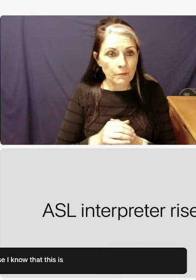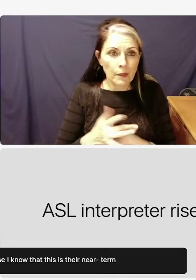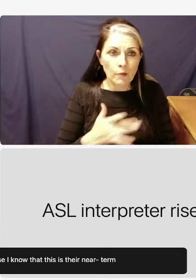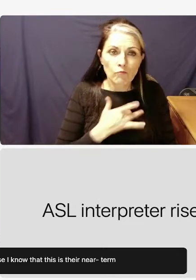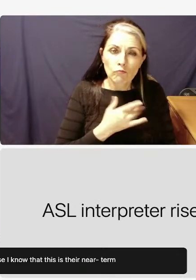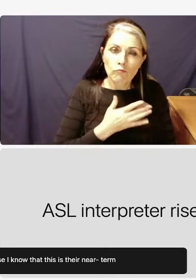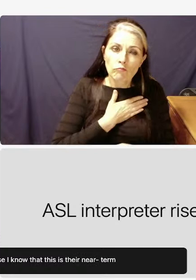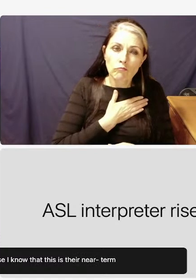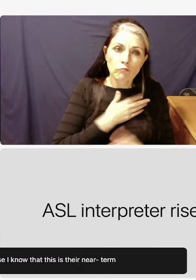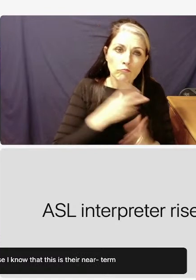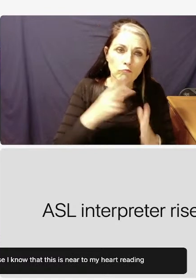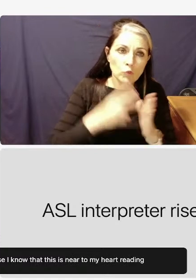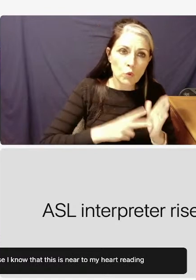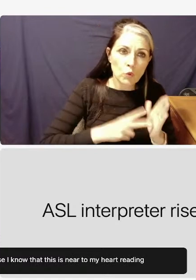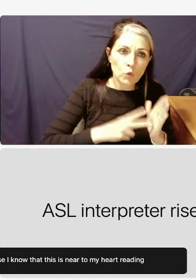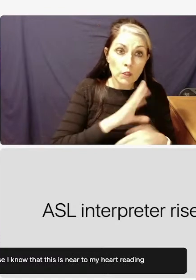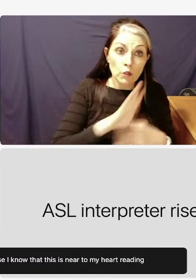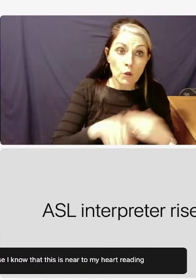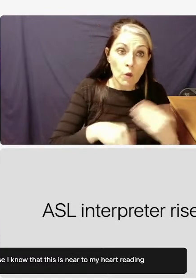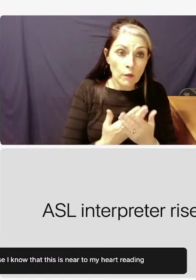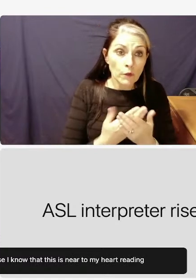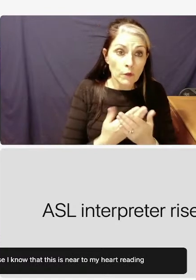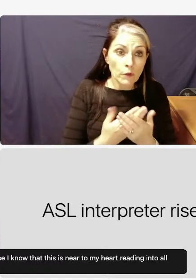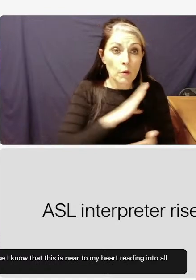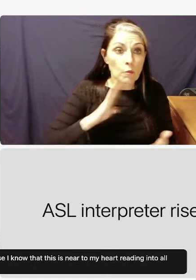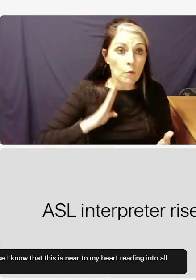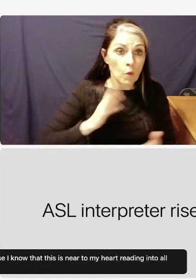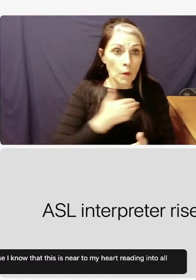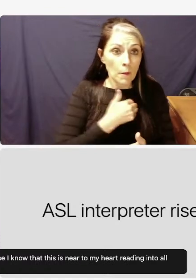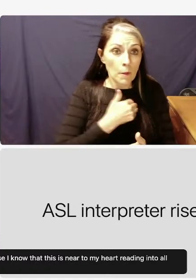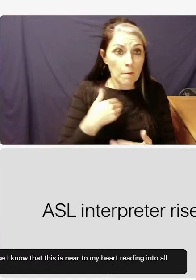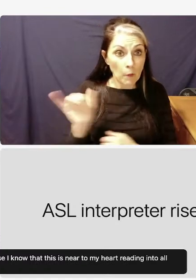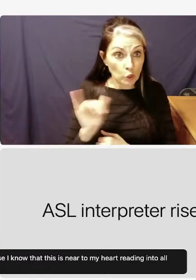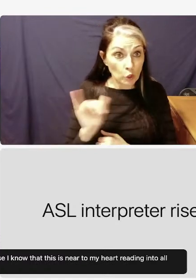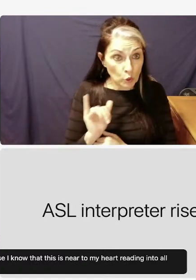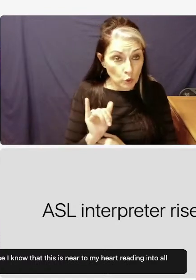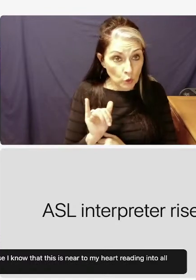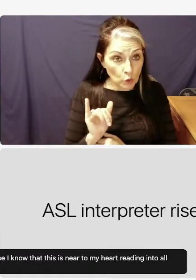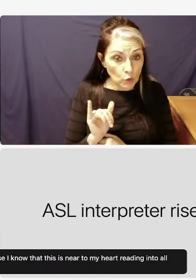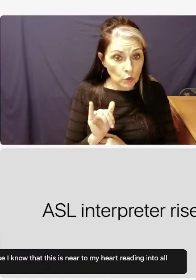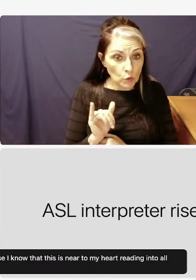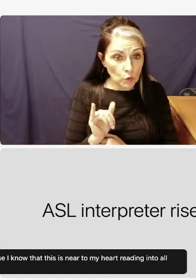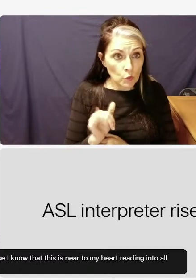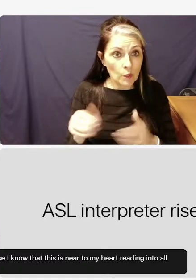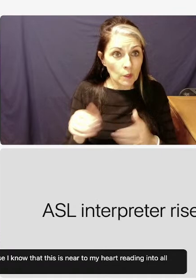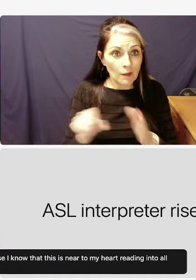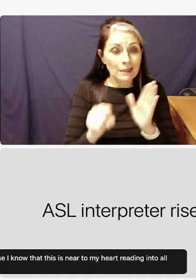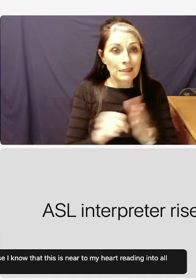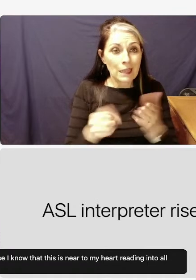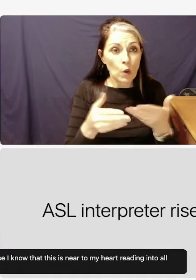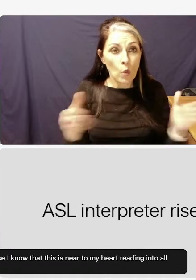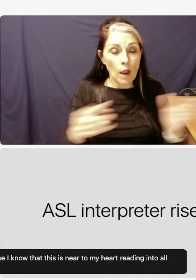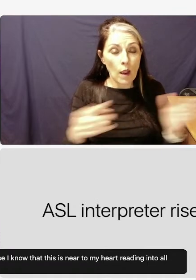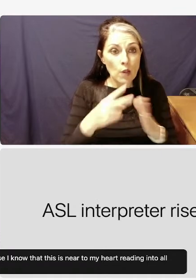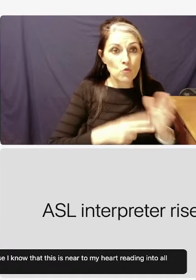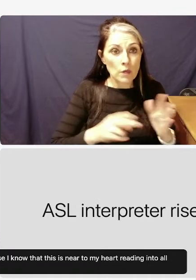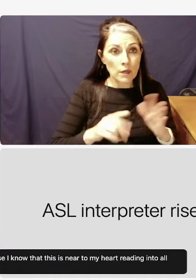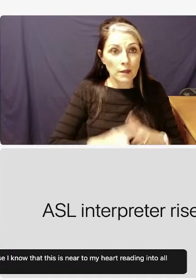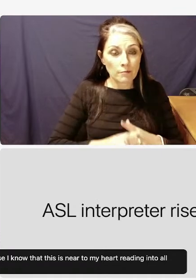reading and to all of you and to all of our board members so this is a statewide holiday read initiative